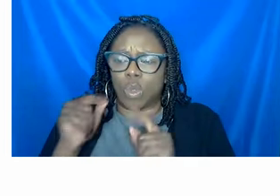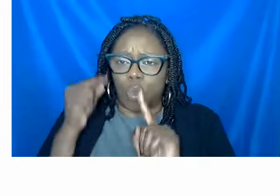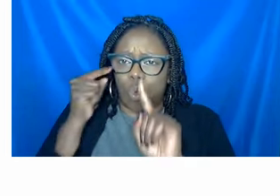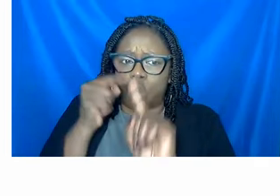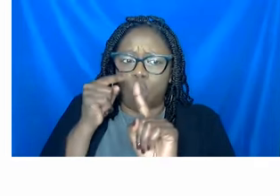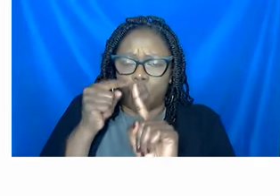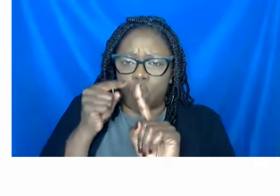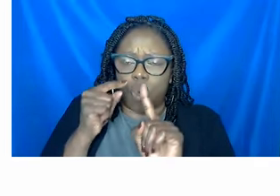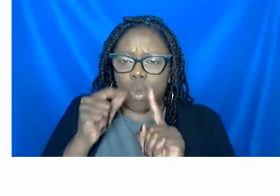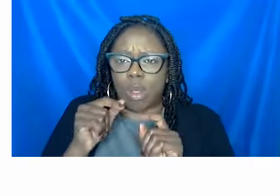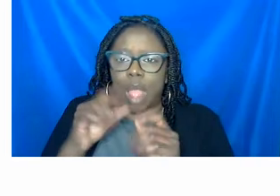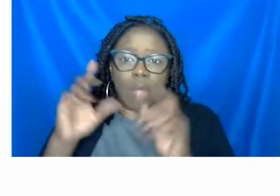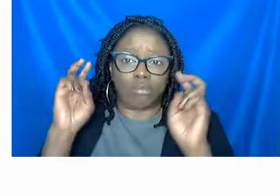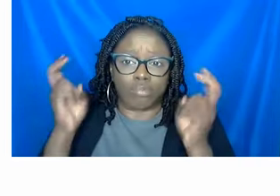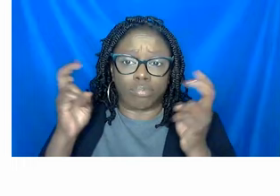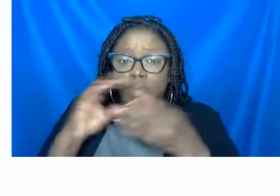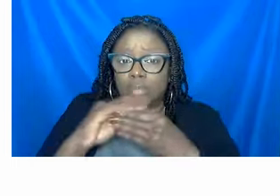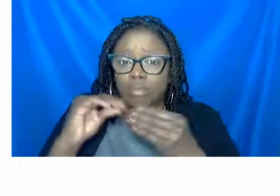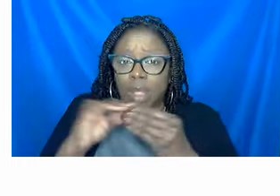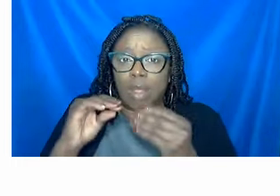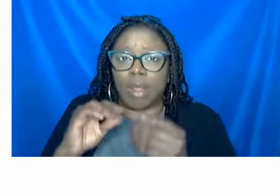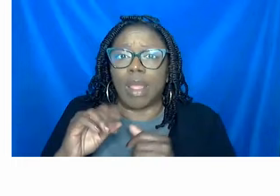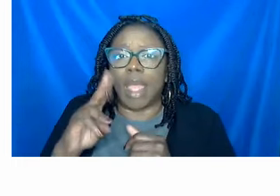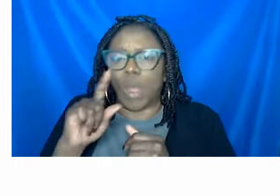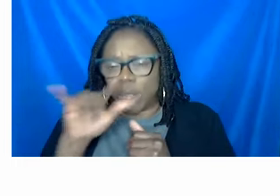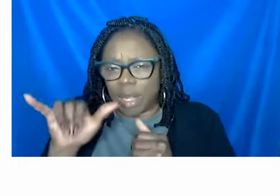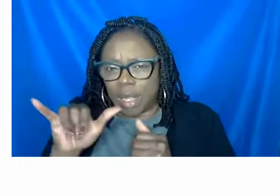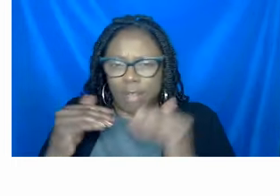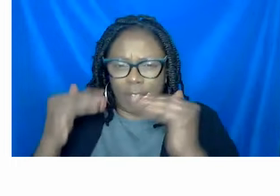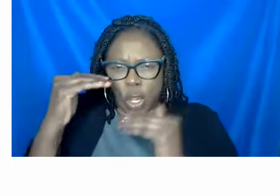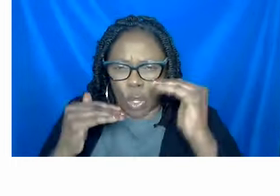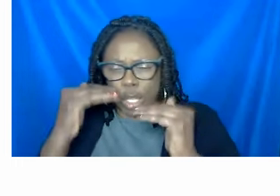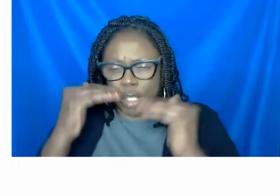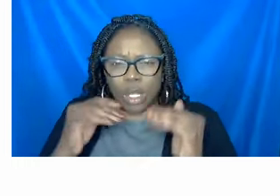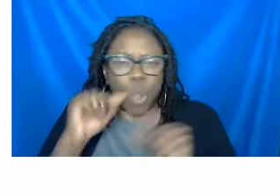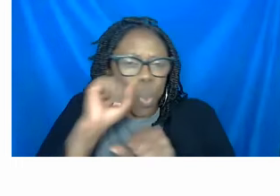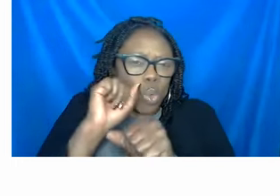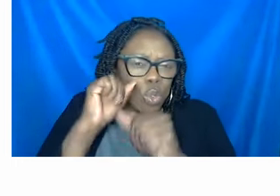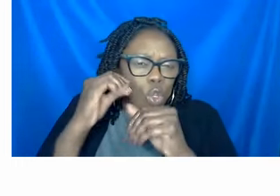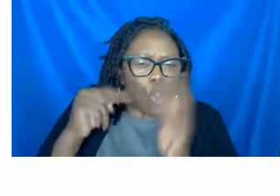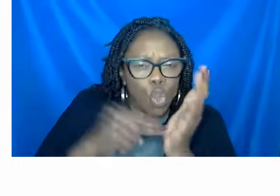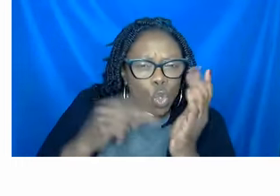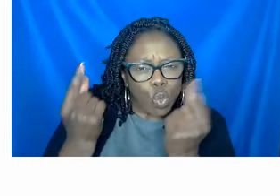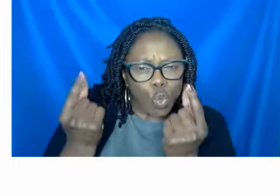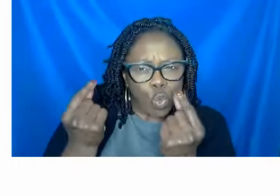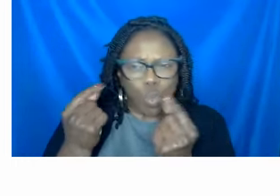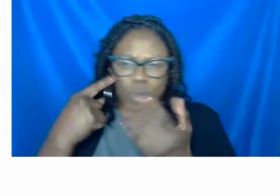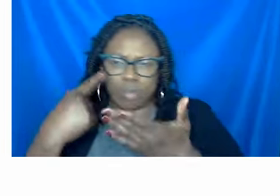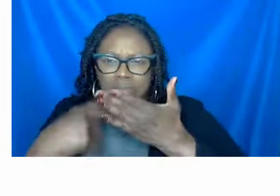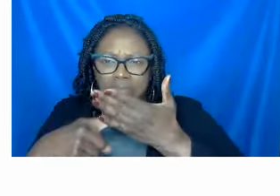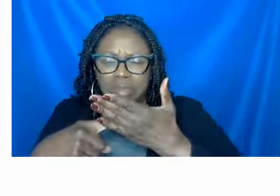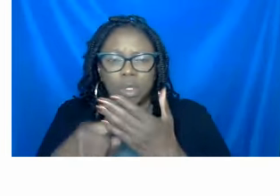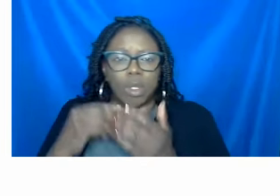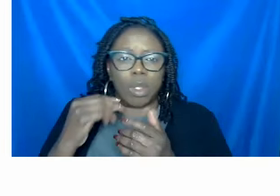is, as I talk about equity and what nurses do, and obviously teachers aren't nurses, but home health